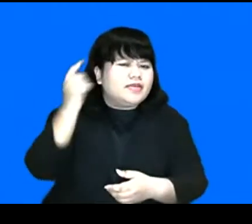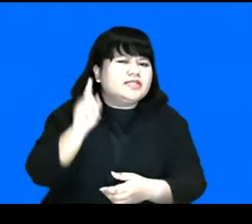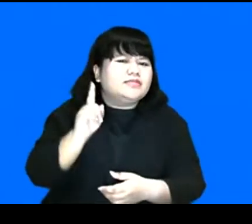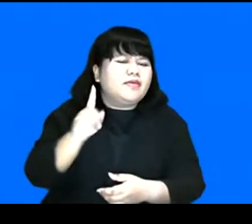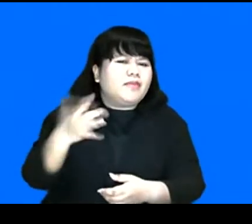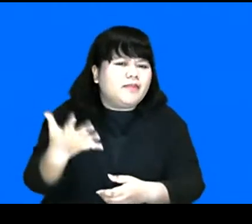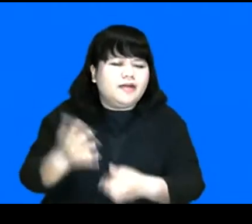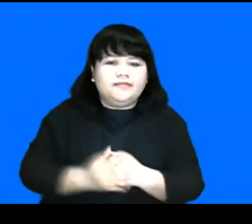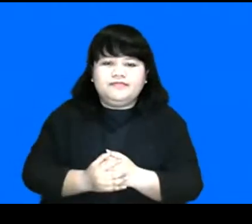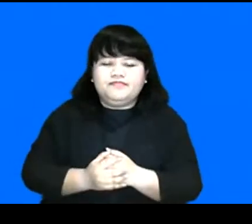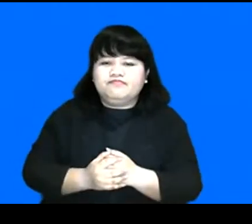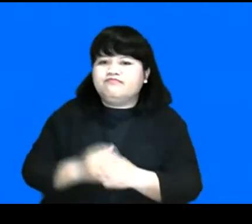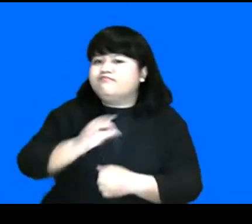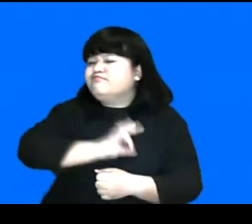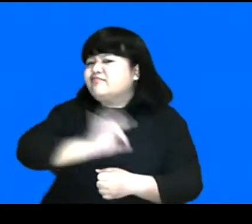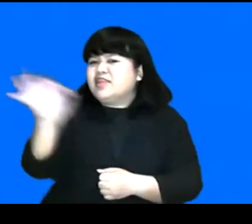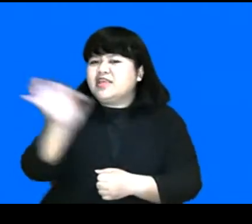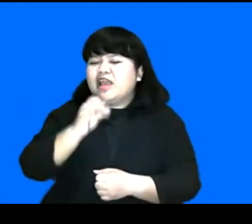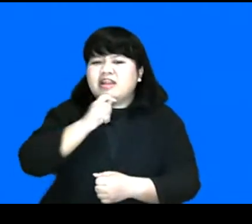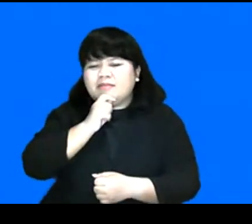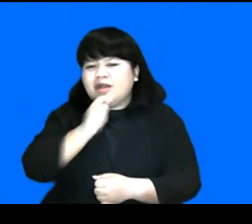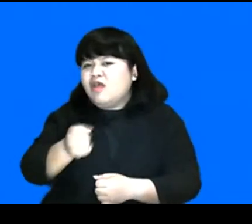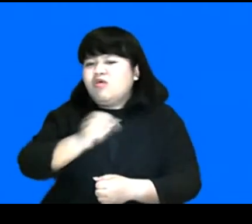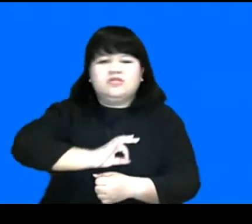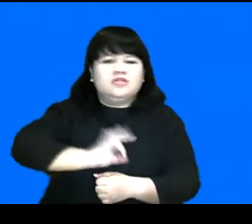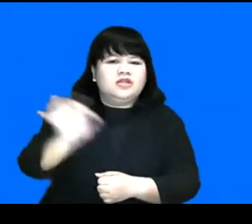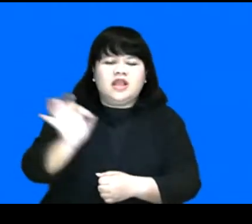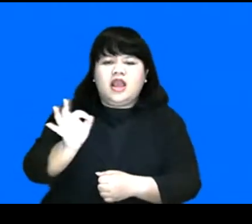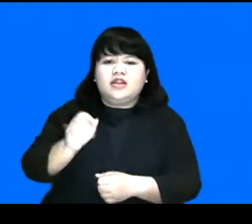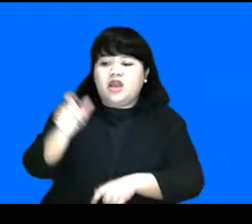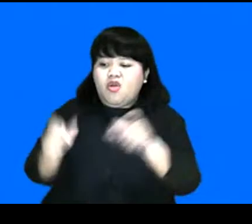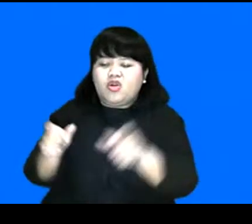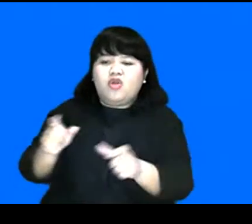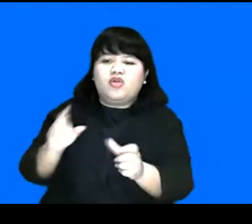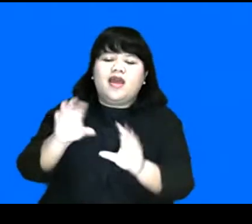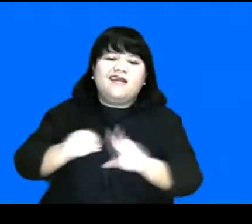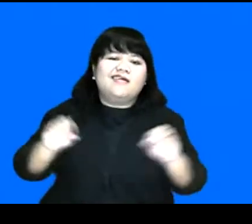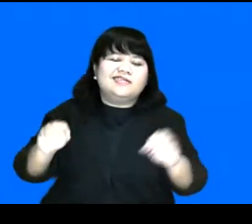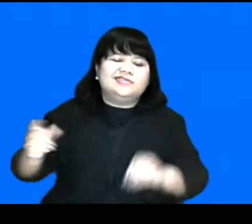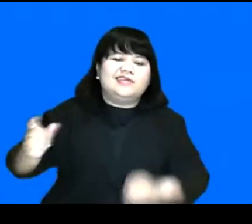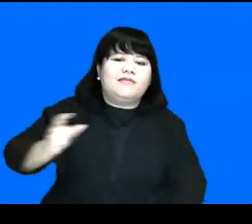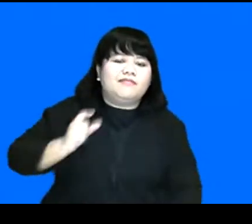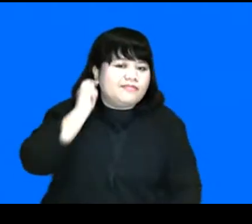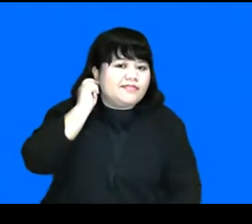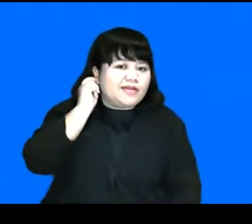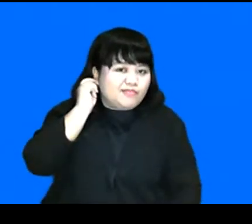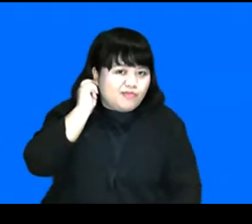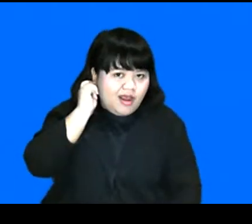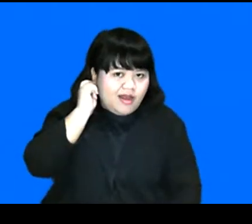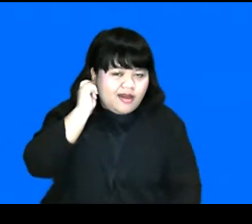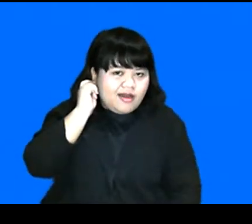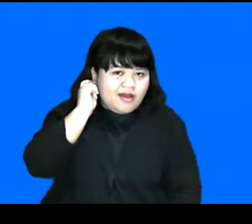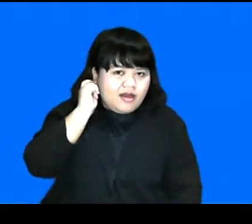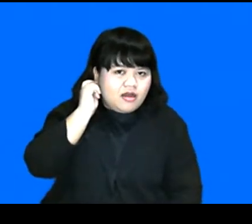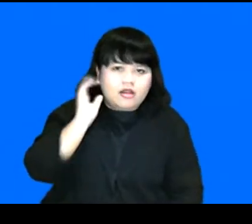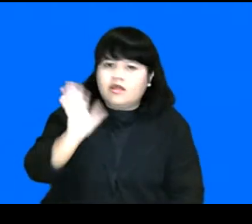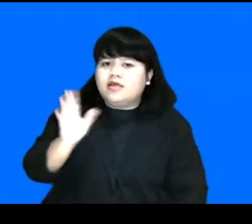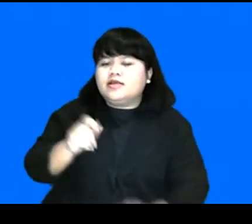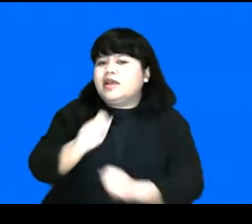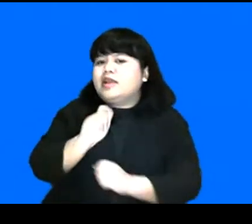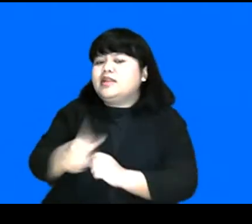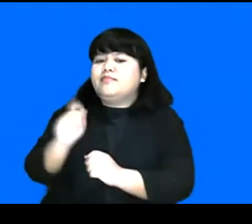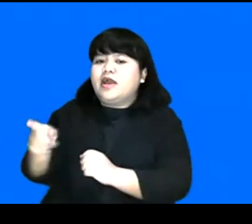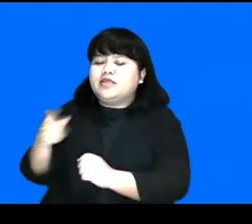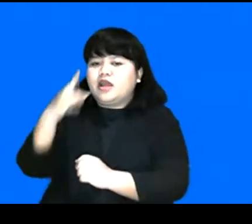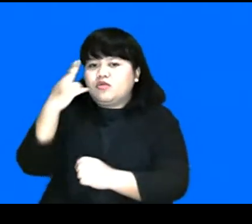of women's work. Yes, it's often unpaid care work, but there's no